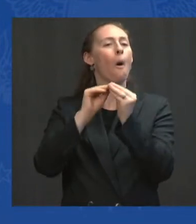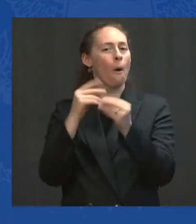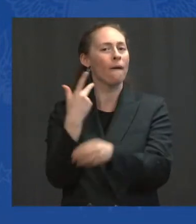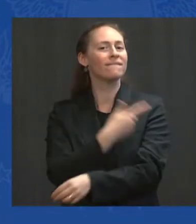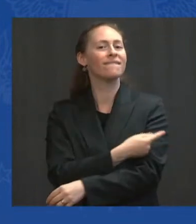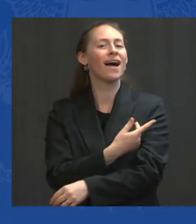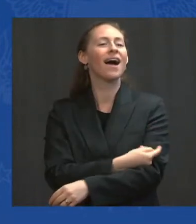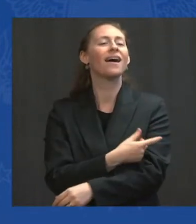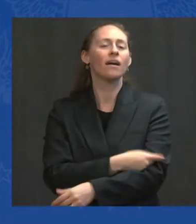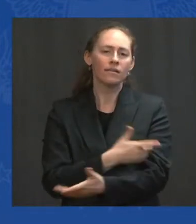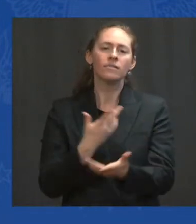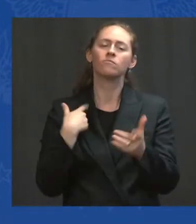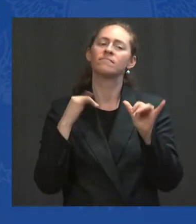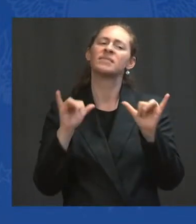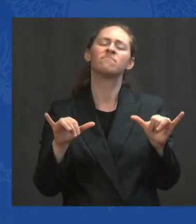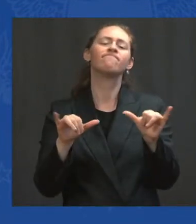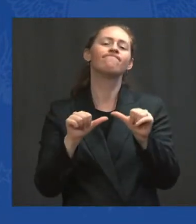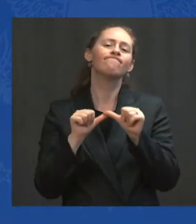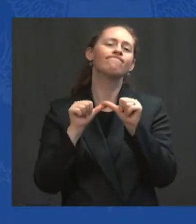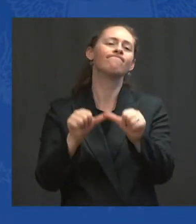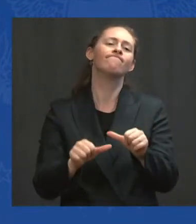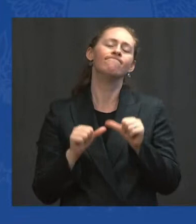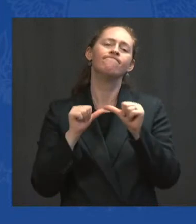we're going to stay at it and continue to make progress.